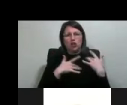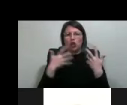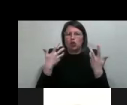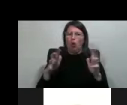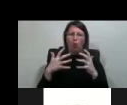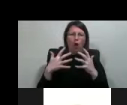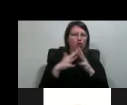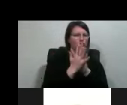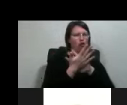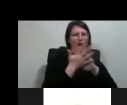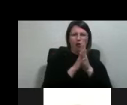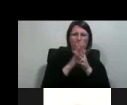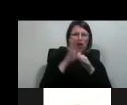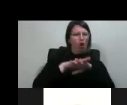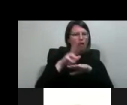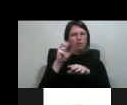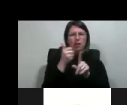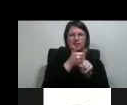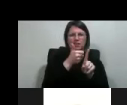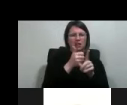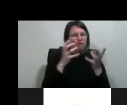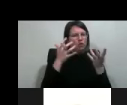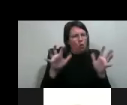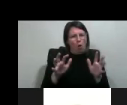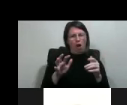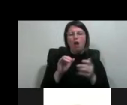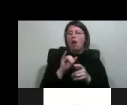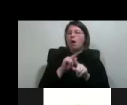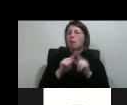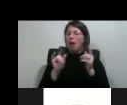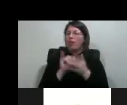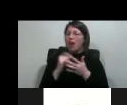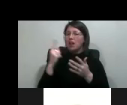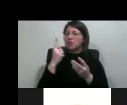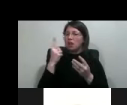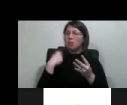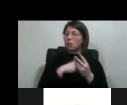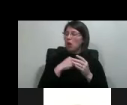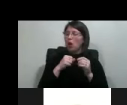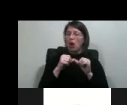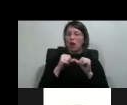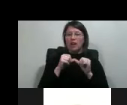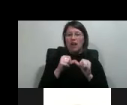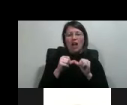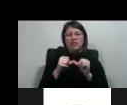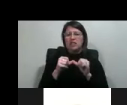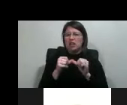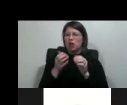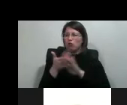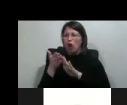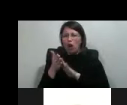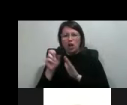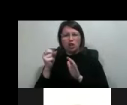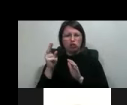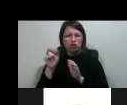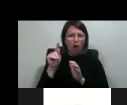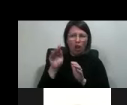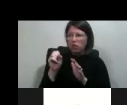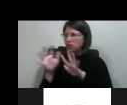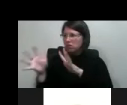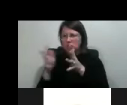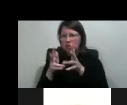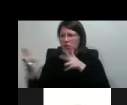buses themselves. But again, it's something we are constantly running shuttles and constantly trying to keep an eye on them to make sure they are